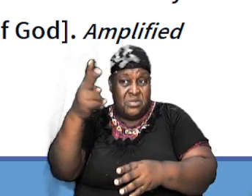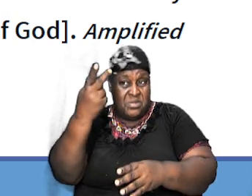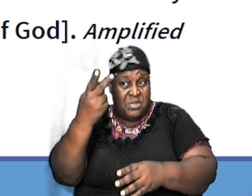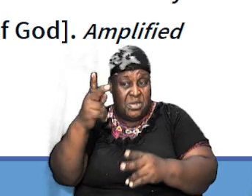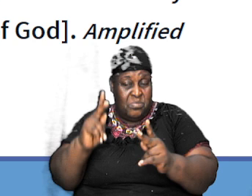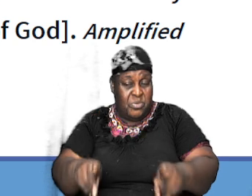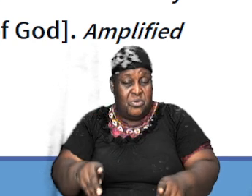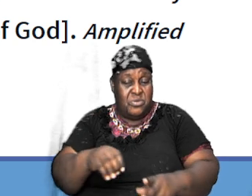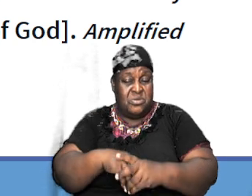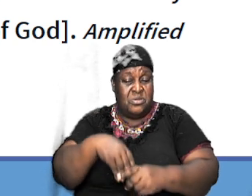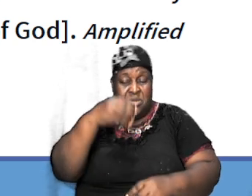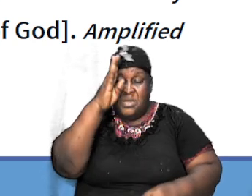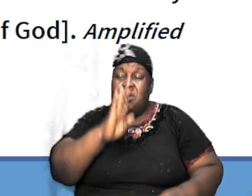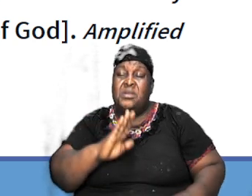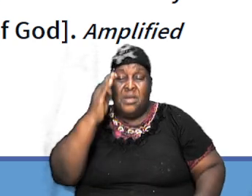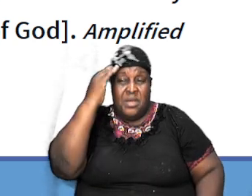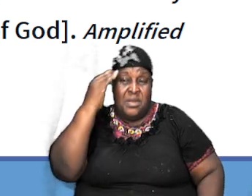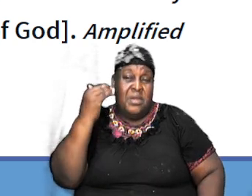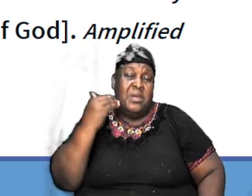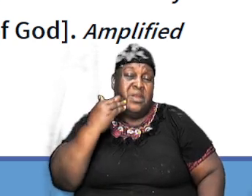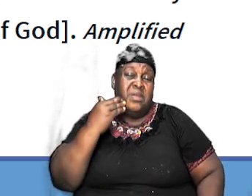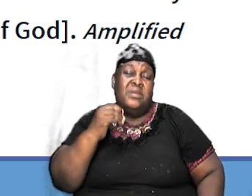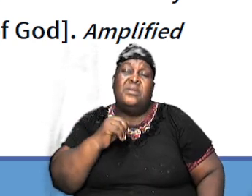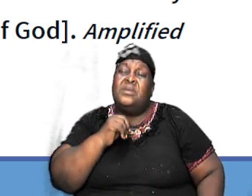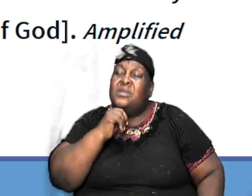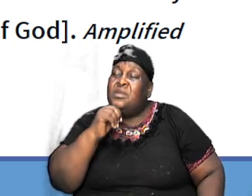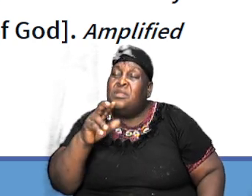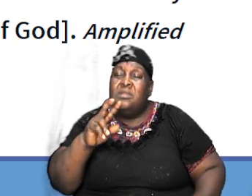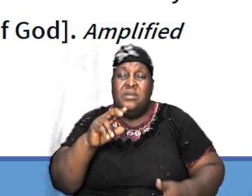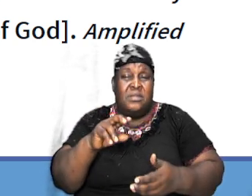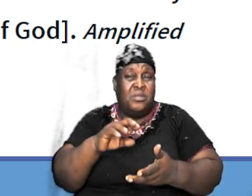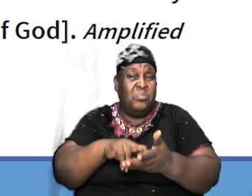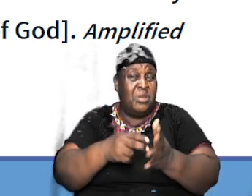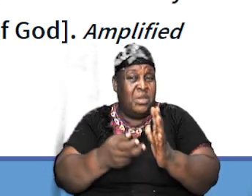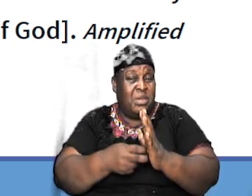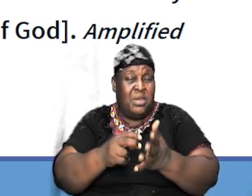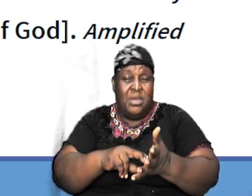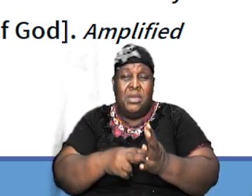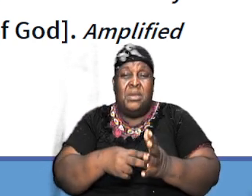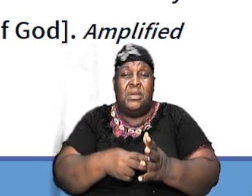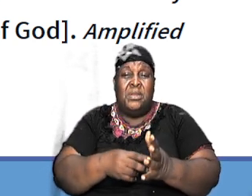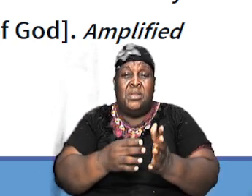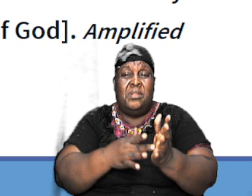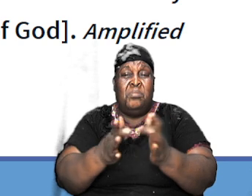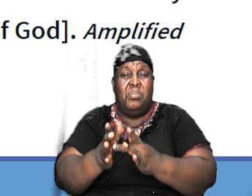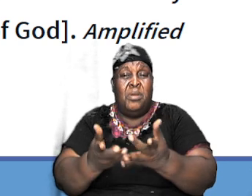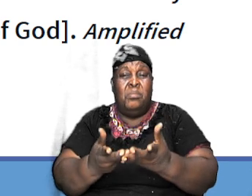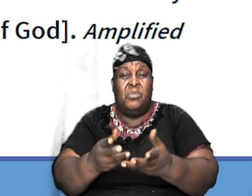the Godhead, you know, but that's not the terminology that the Bible used.